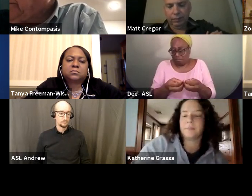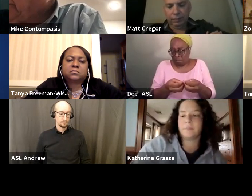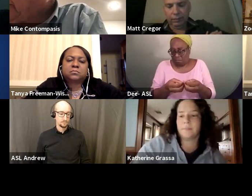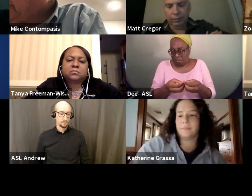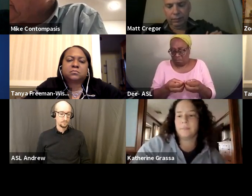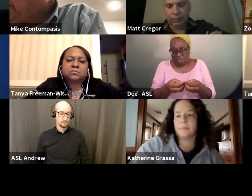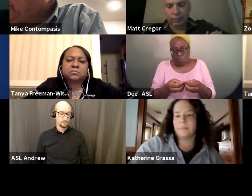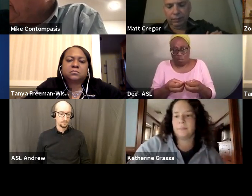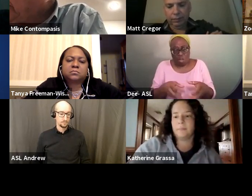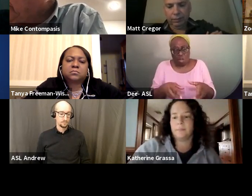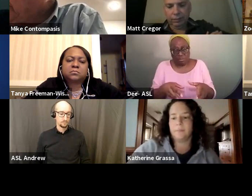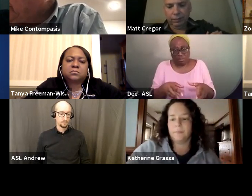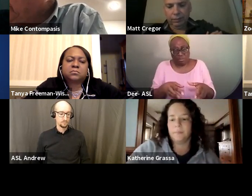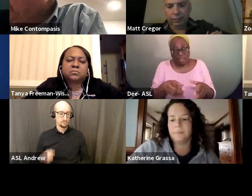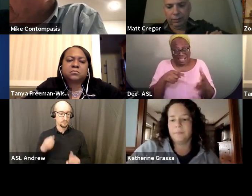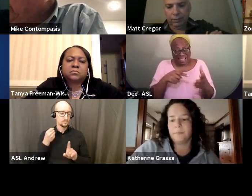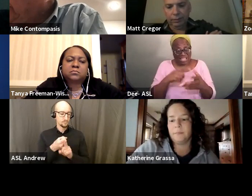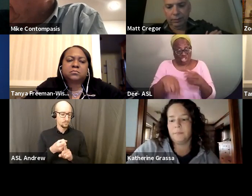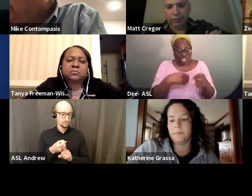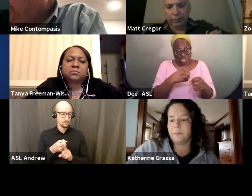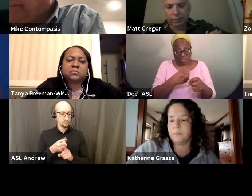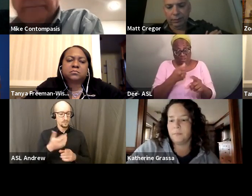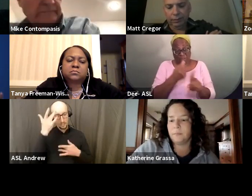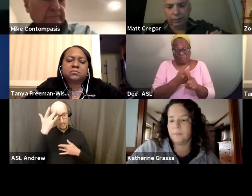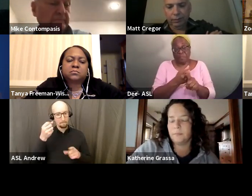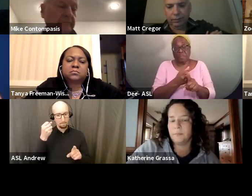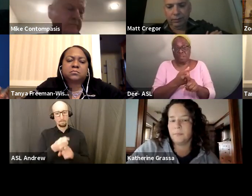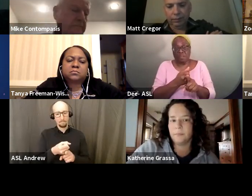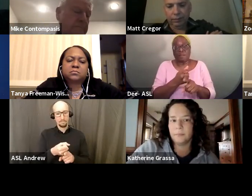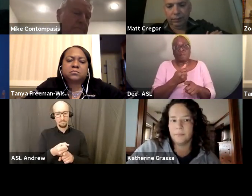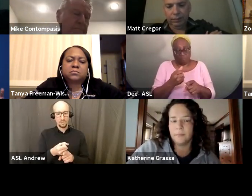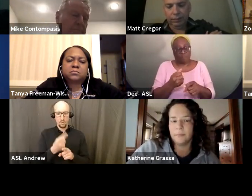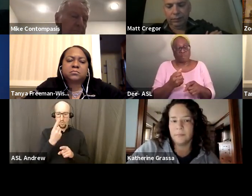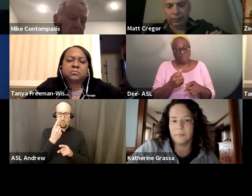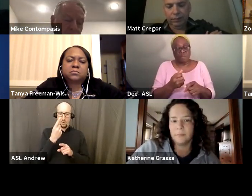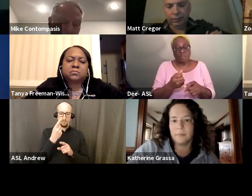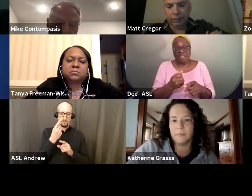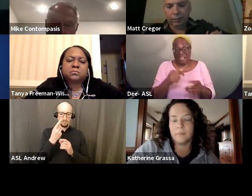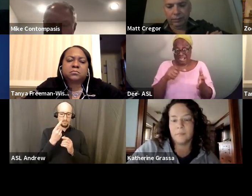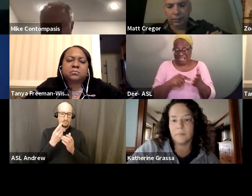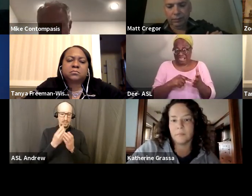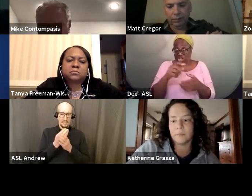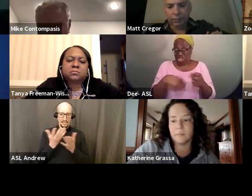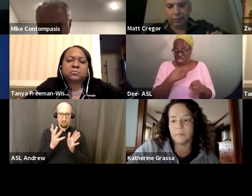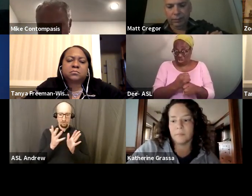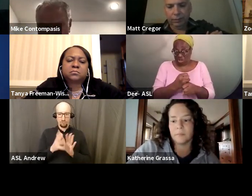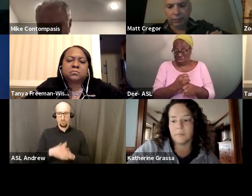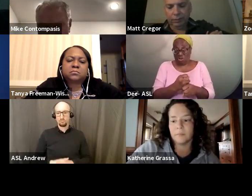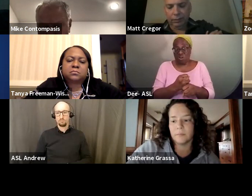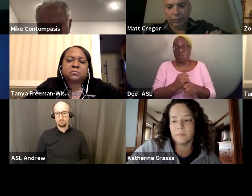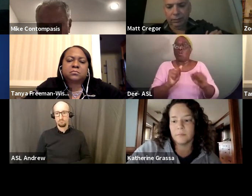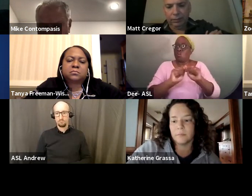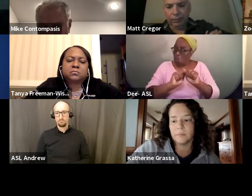This year, the entire academic year, fall and spring, 20 to